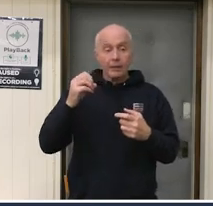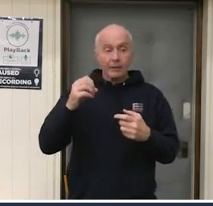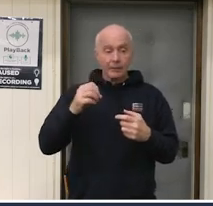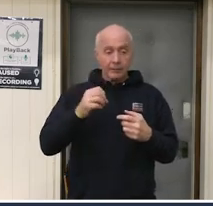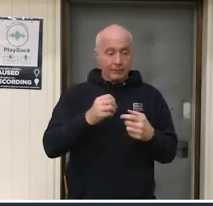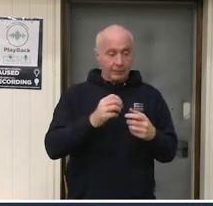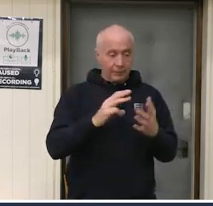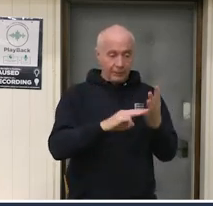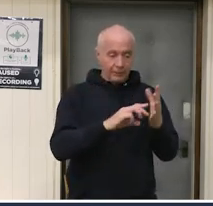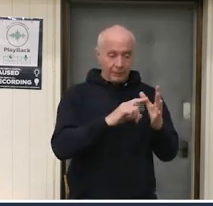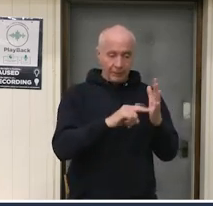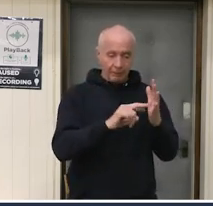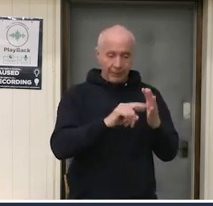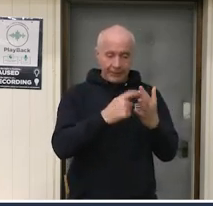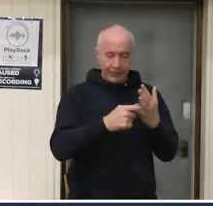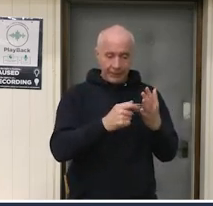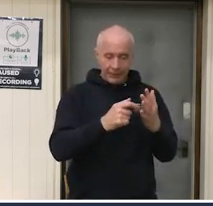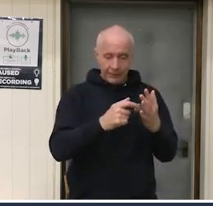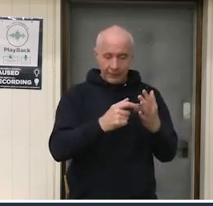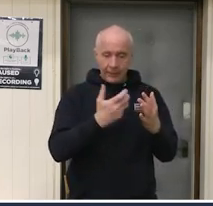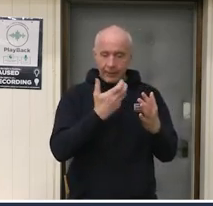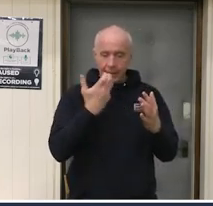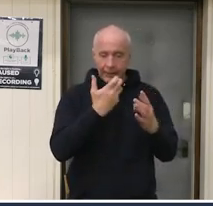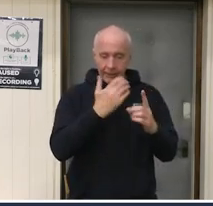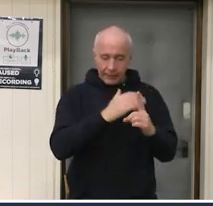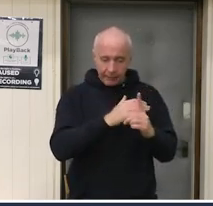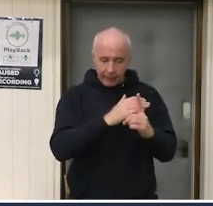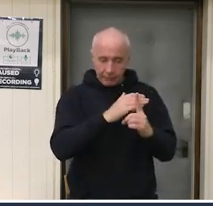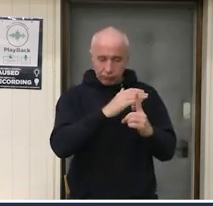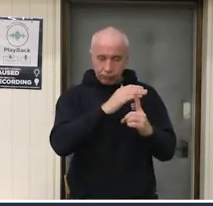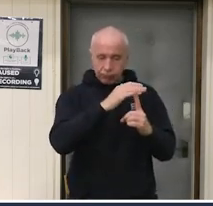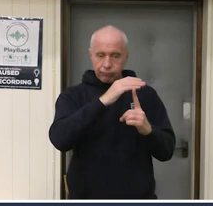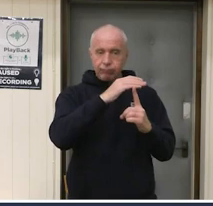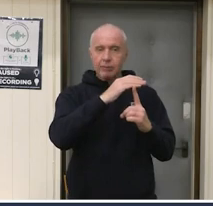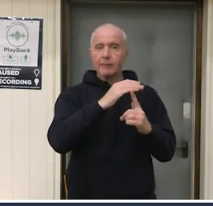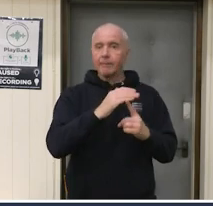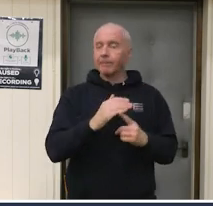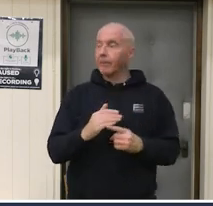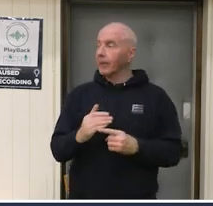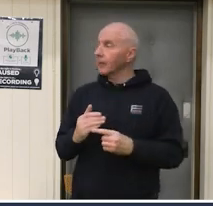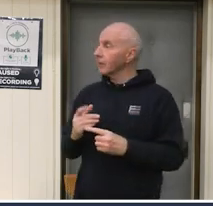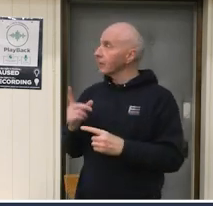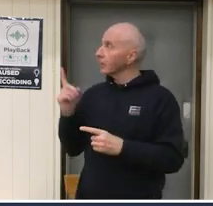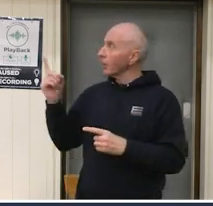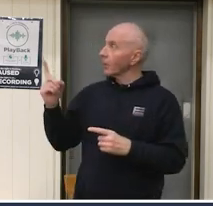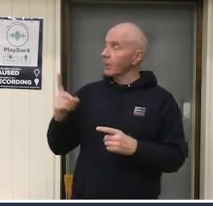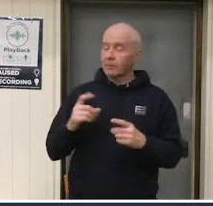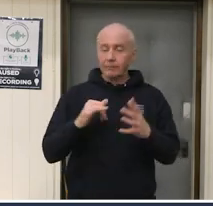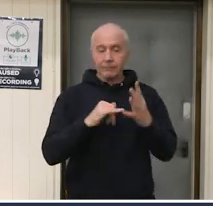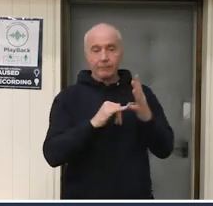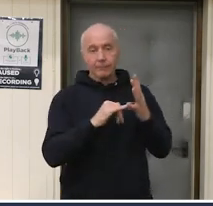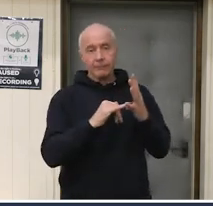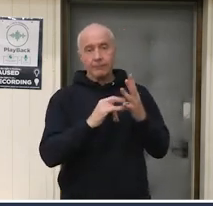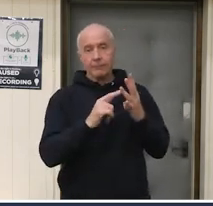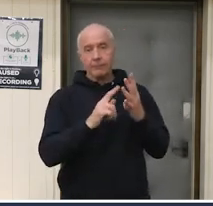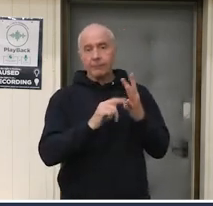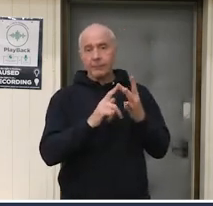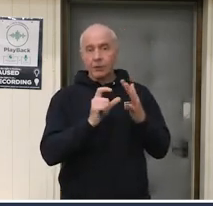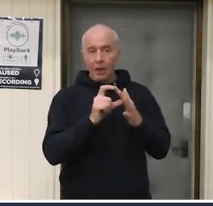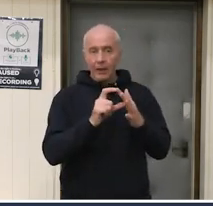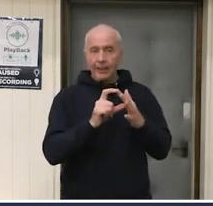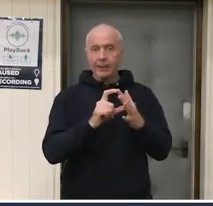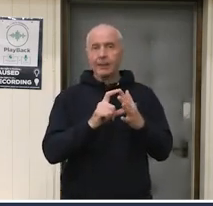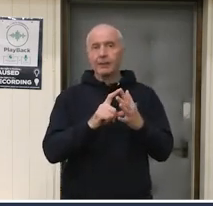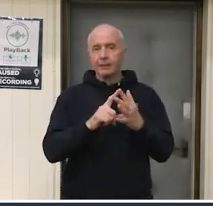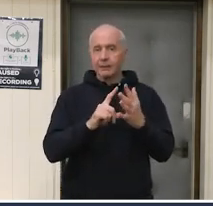temperatures. So on that note, we're familiar with solids, liquids, and gases, right? This is what most of